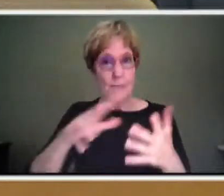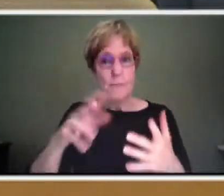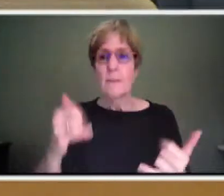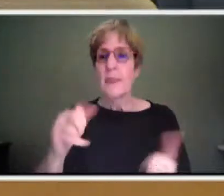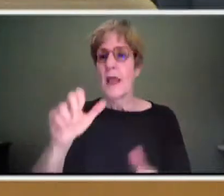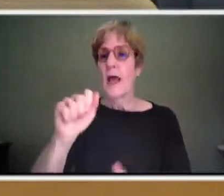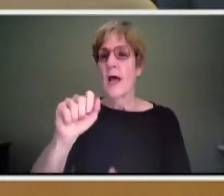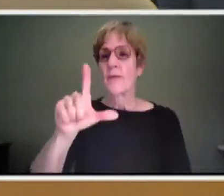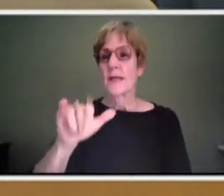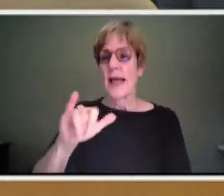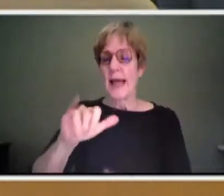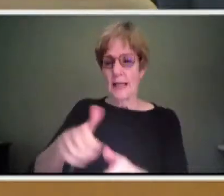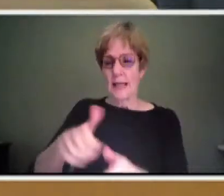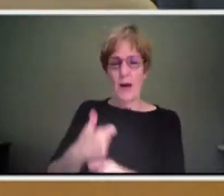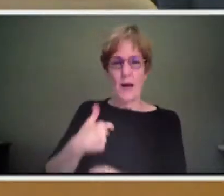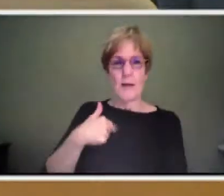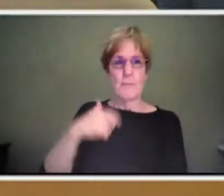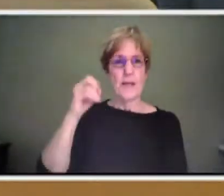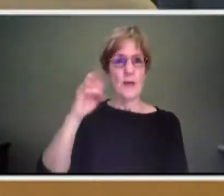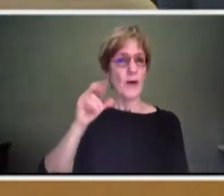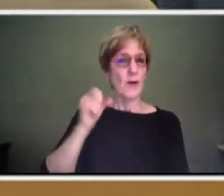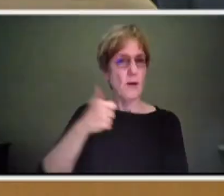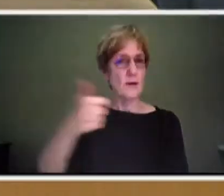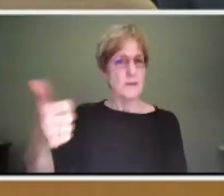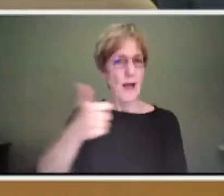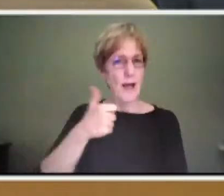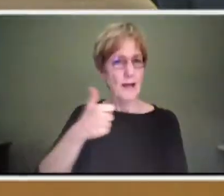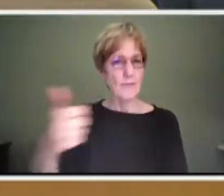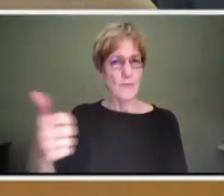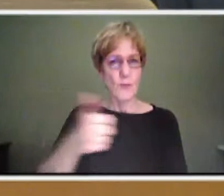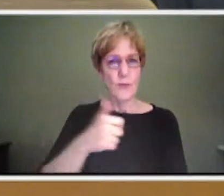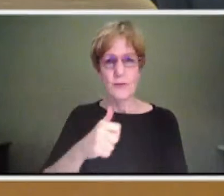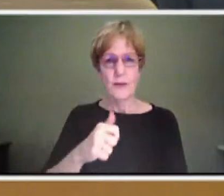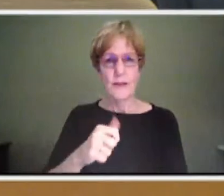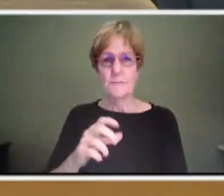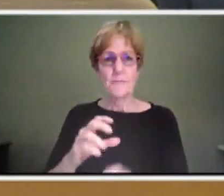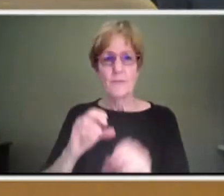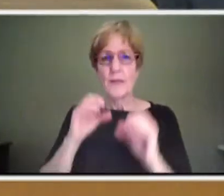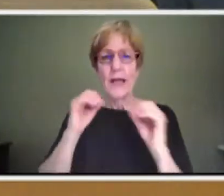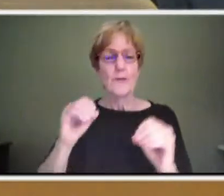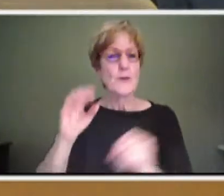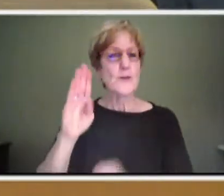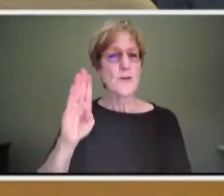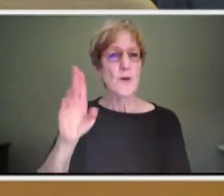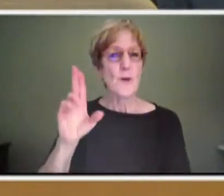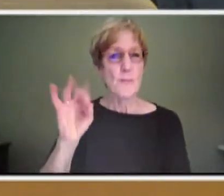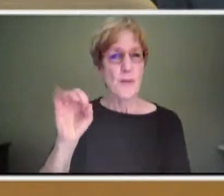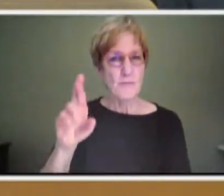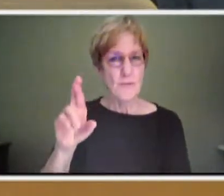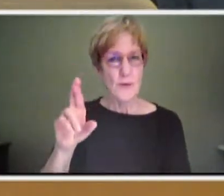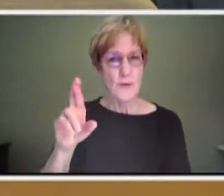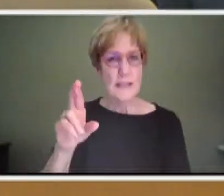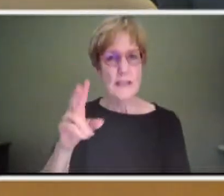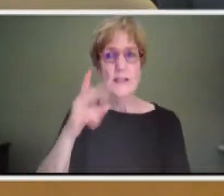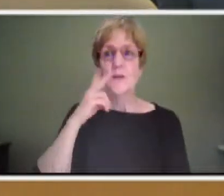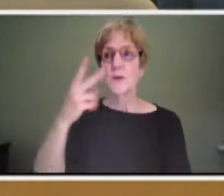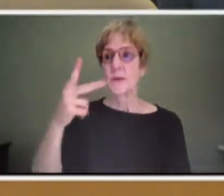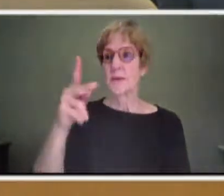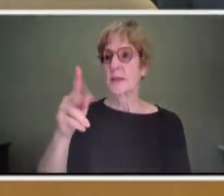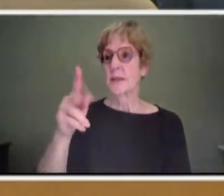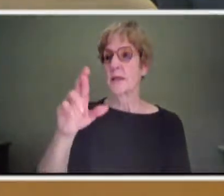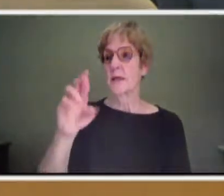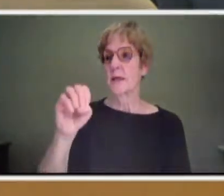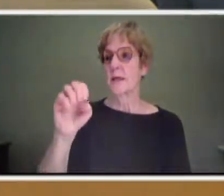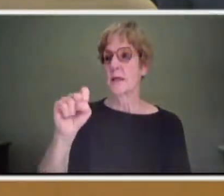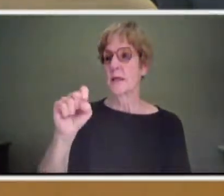me with cars driving back and forth, if they're not going to put any kind of buffer. And so if you see Crestwood Drive, I'm part